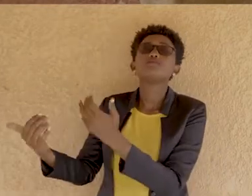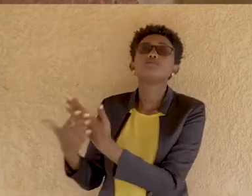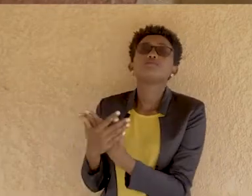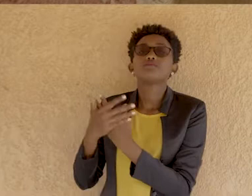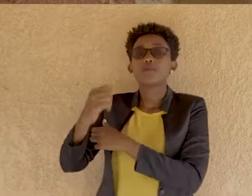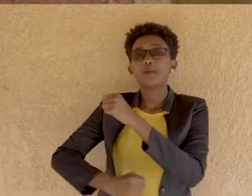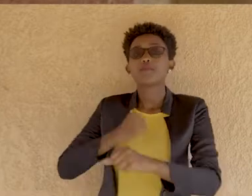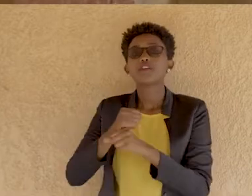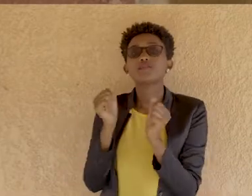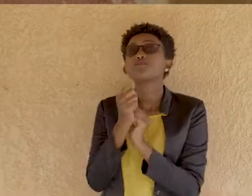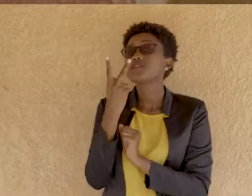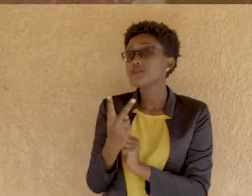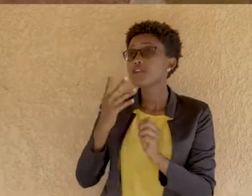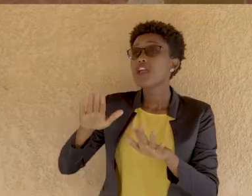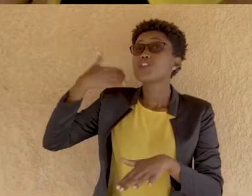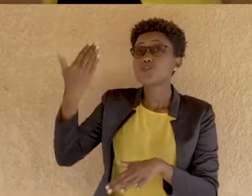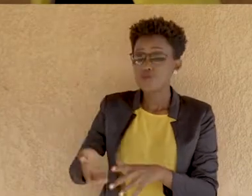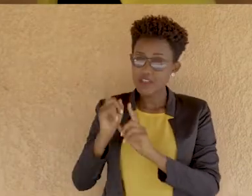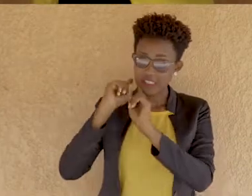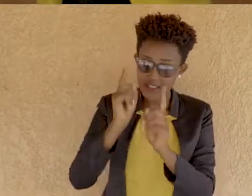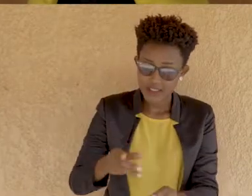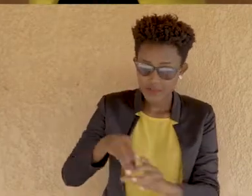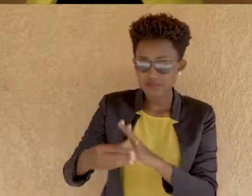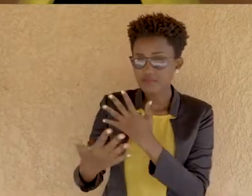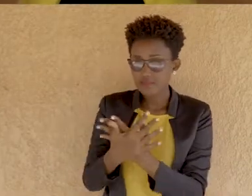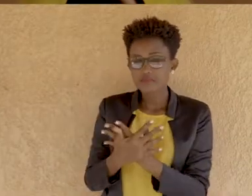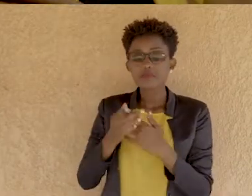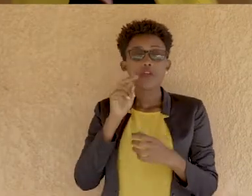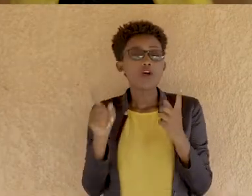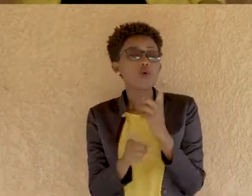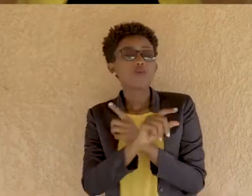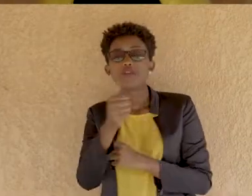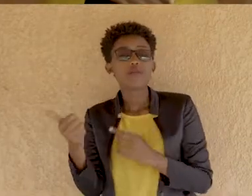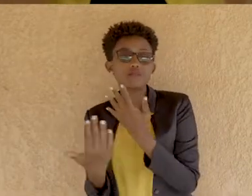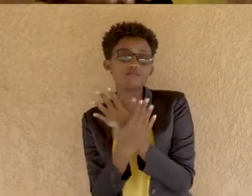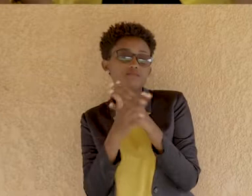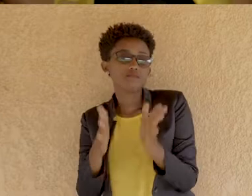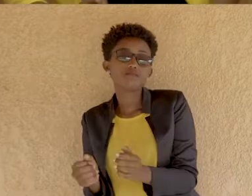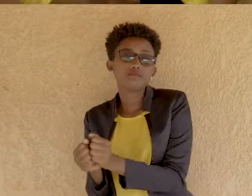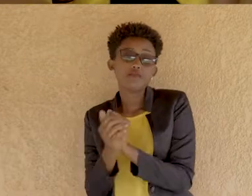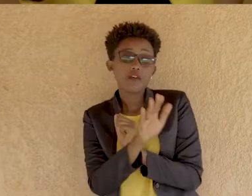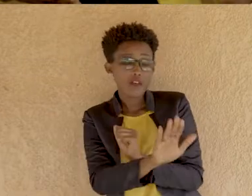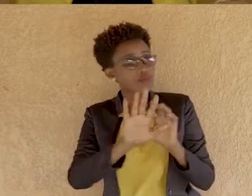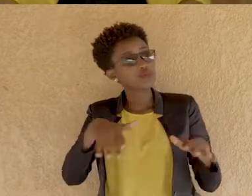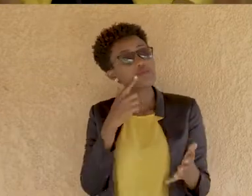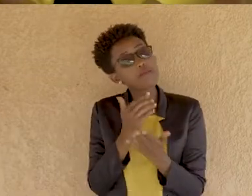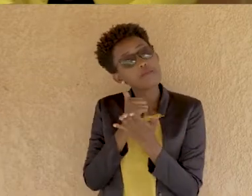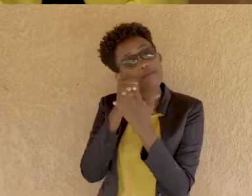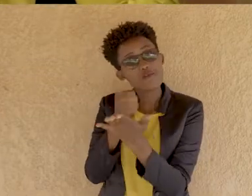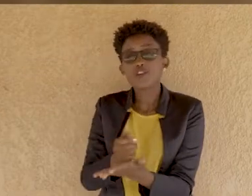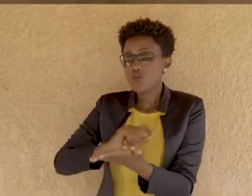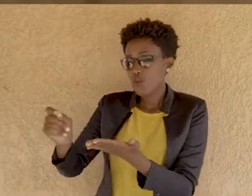imprisonment. Upon his arrival in prison, Felicien sought help from fellow inmates to appeal the Intermediate Court's